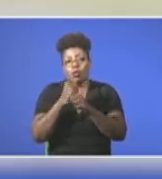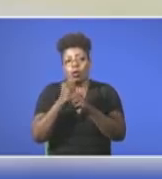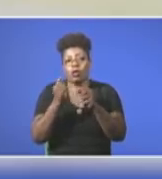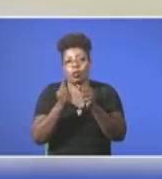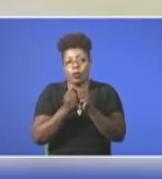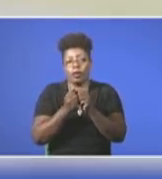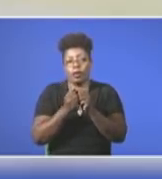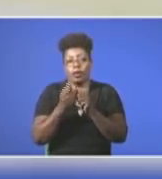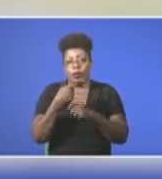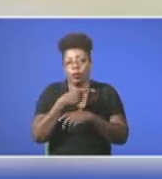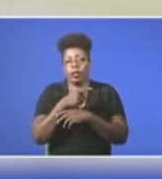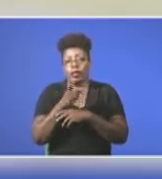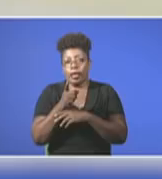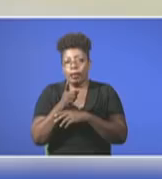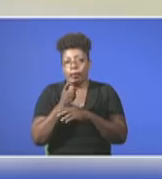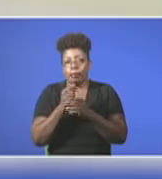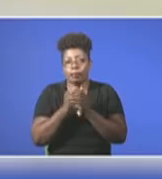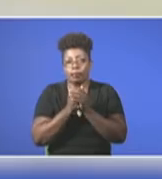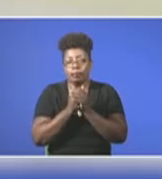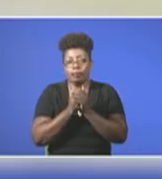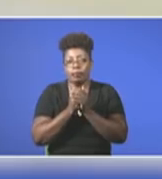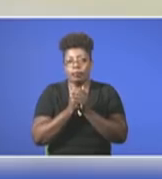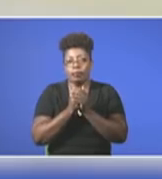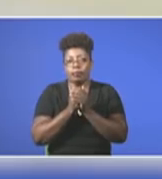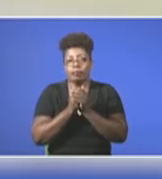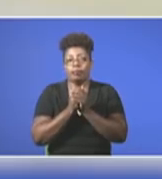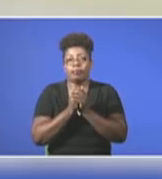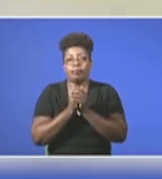that we attain that objective.